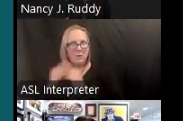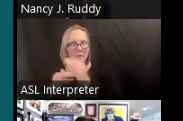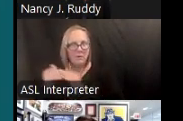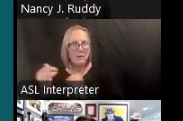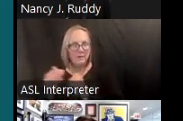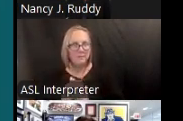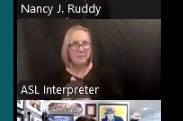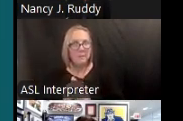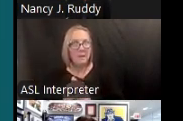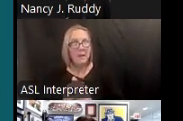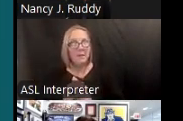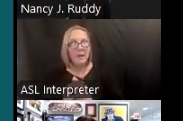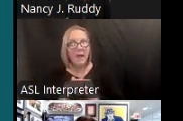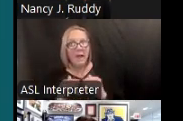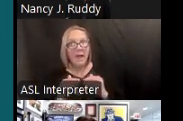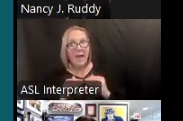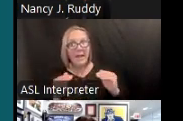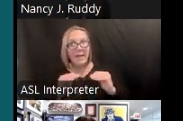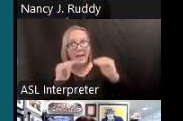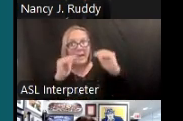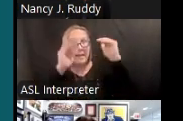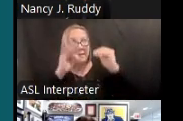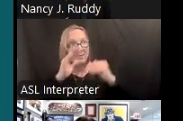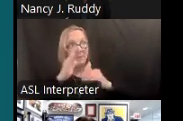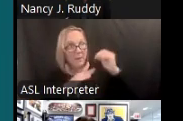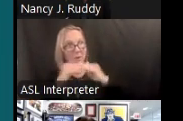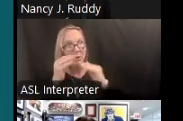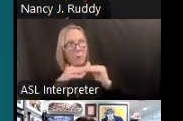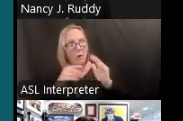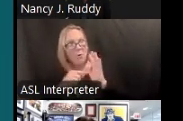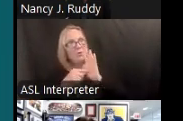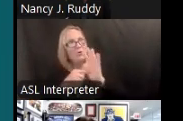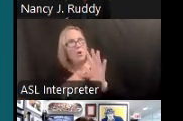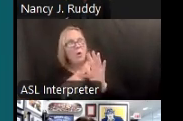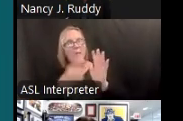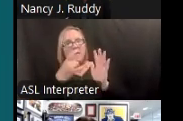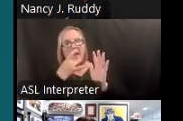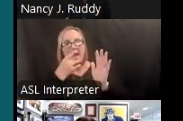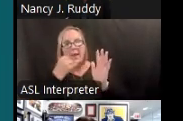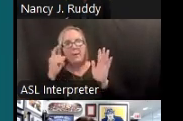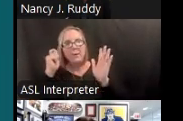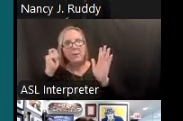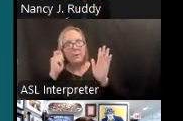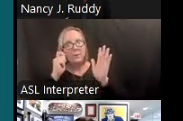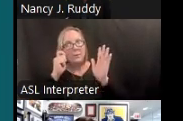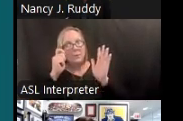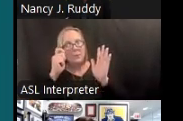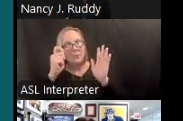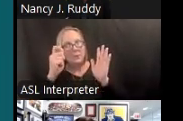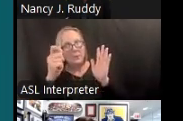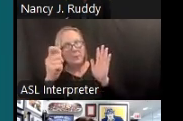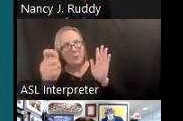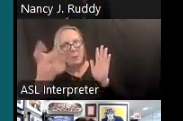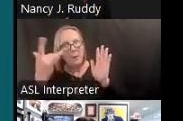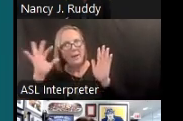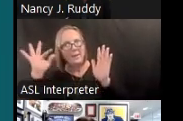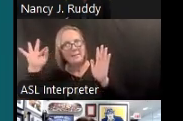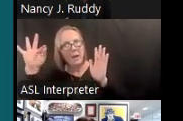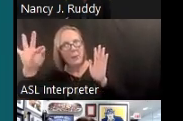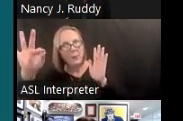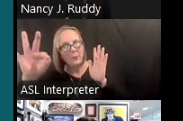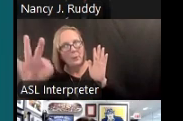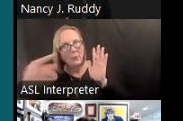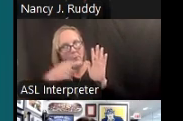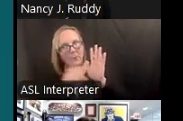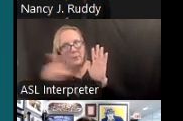gently reflect the changing skies and sunlight and create a subtle prismatic change throughout the day and night. We have